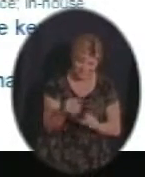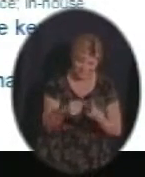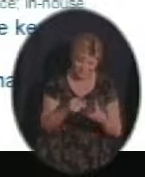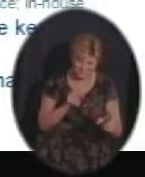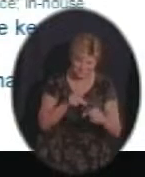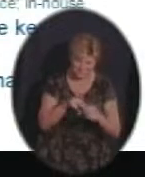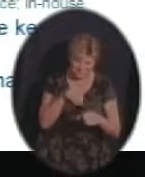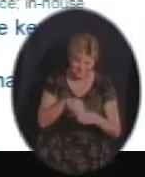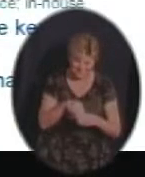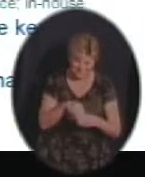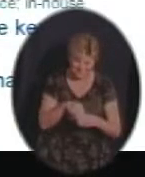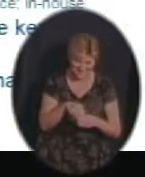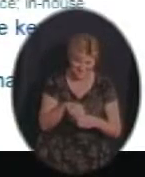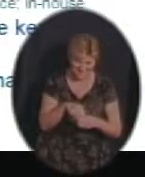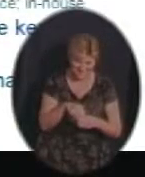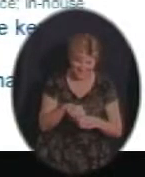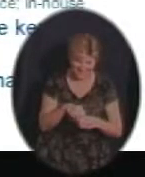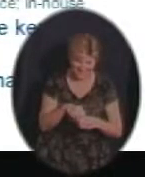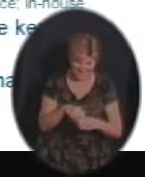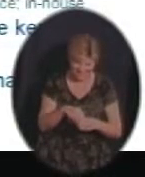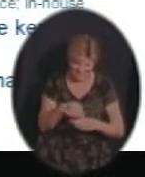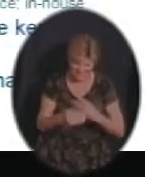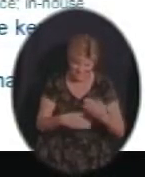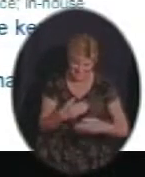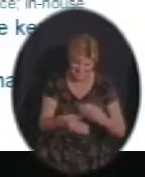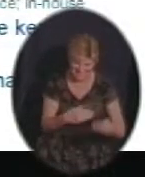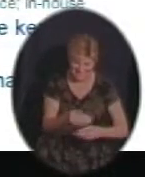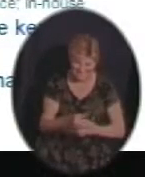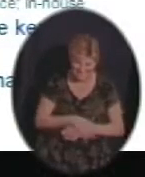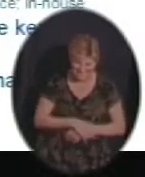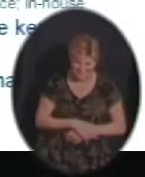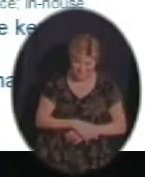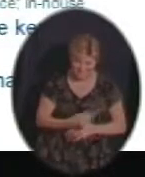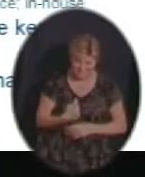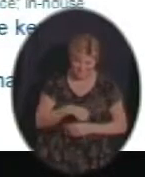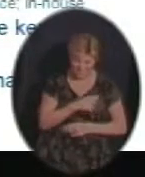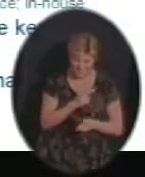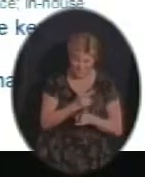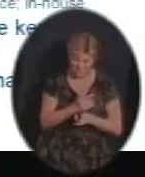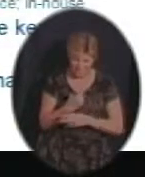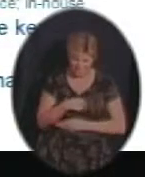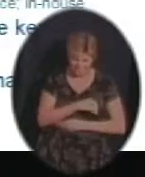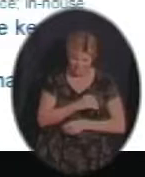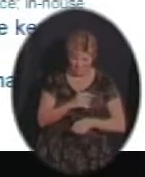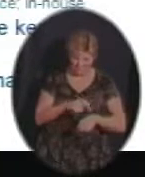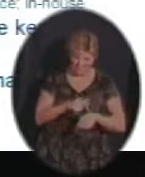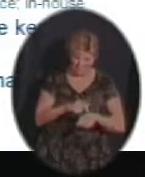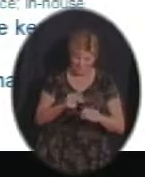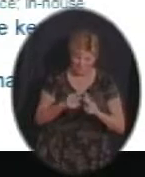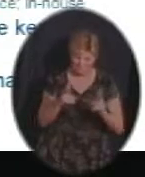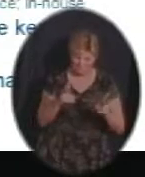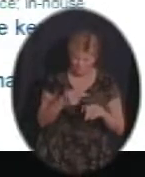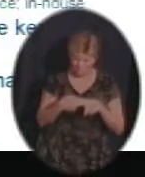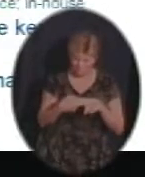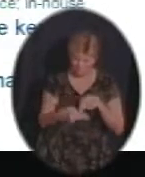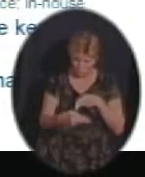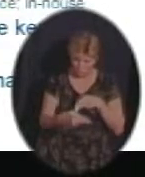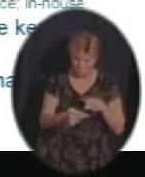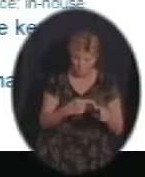the time we wanted. We kept it very short, hour and a half. And then we got together afterwards to really hash